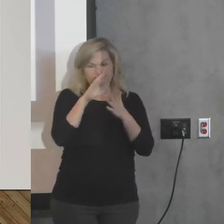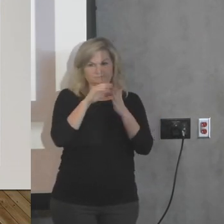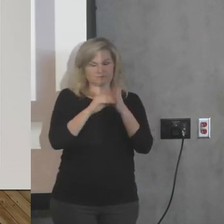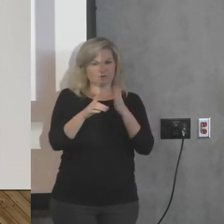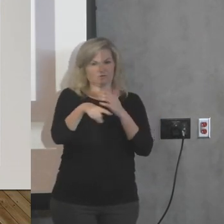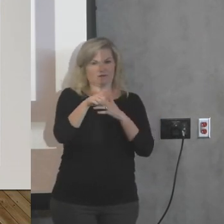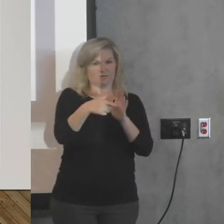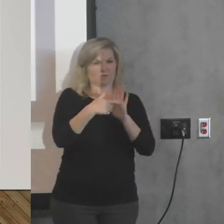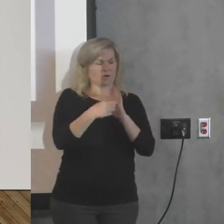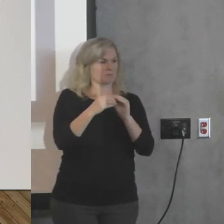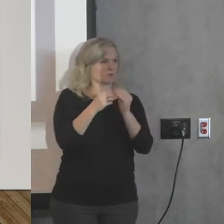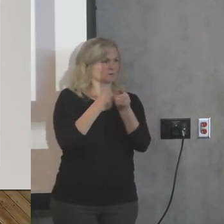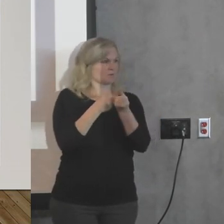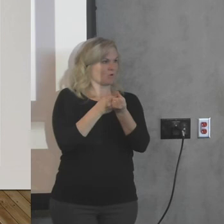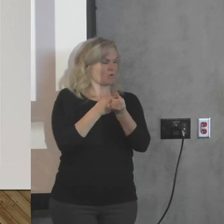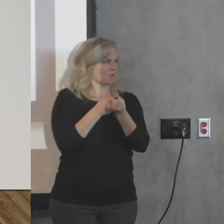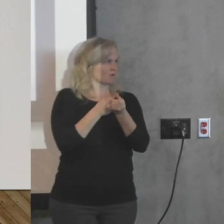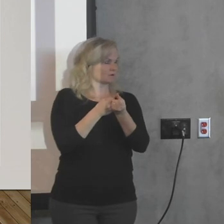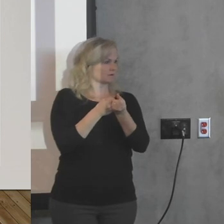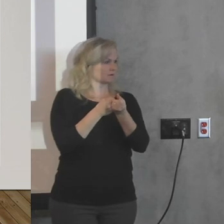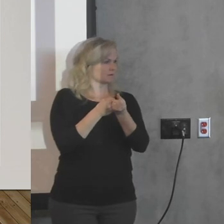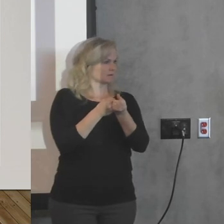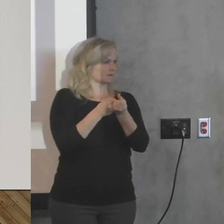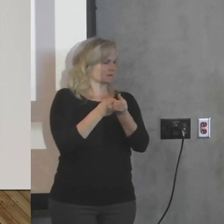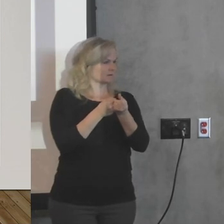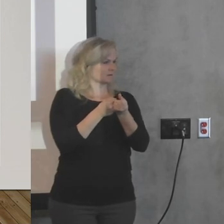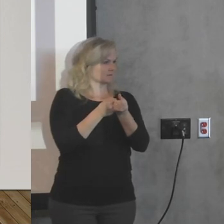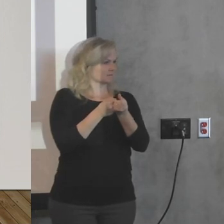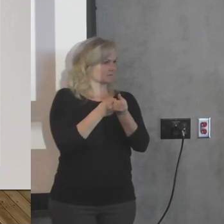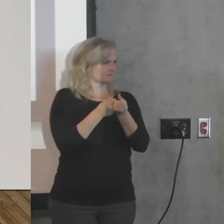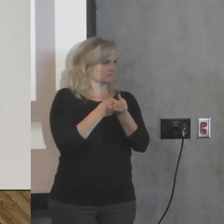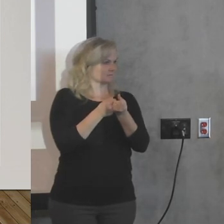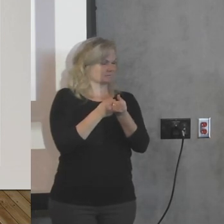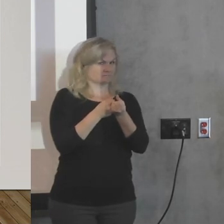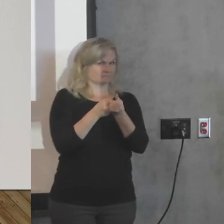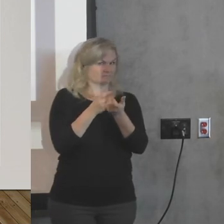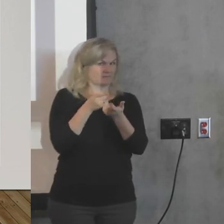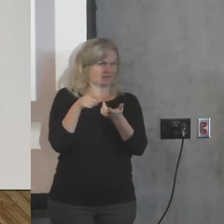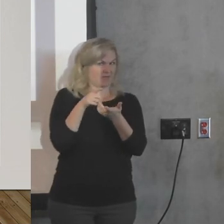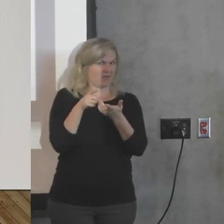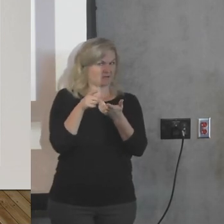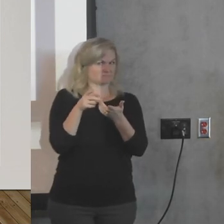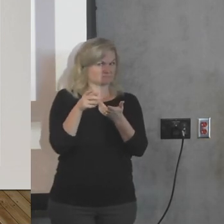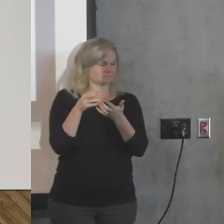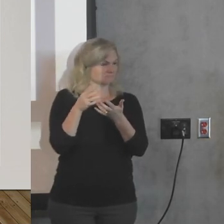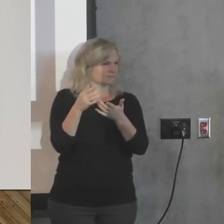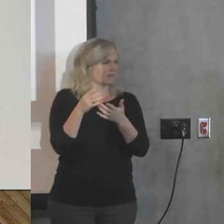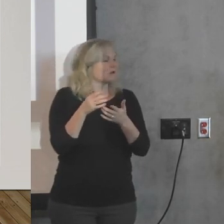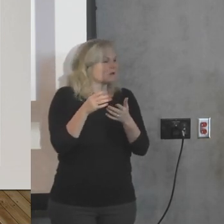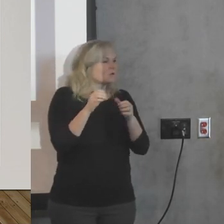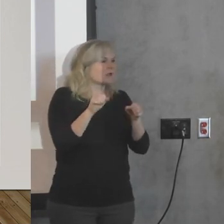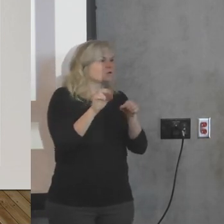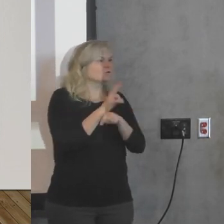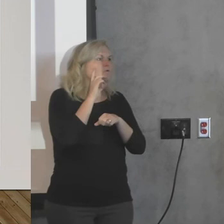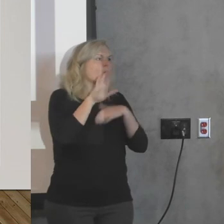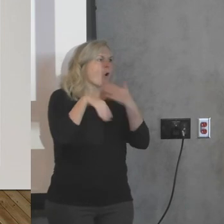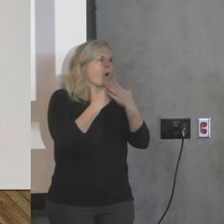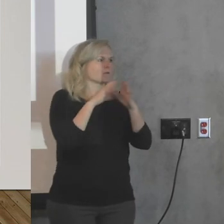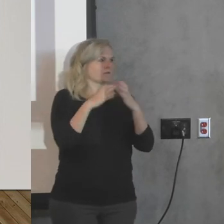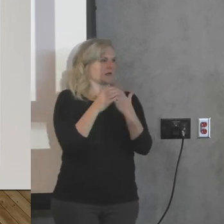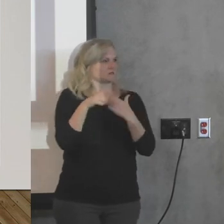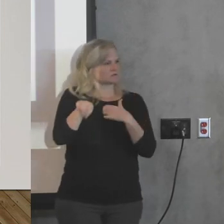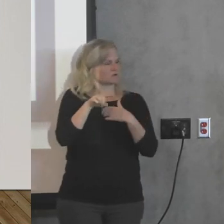more support, they'll start at a lower level, and those students that are more advanced will get a harder level where they're incorporating